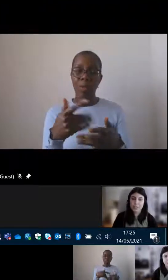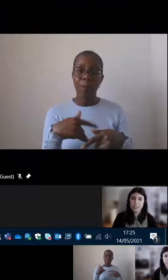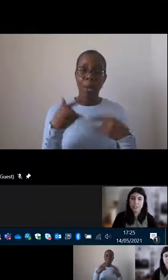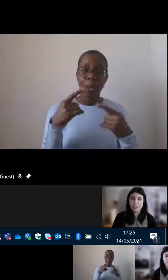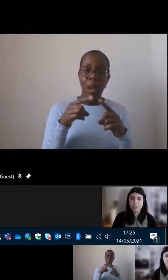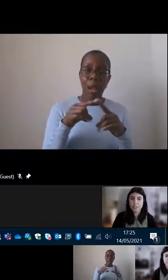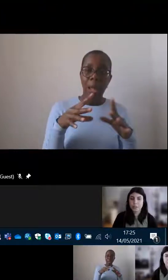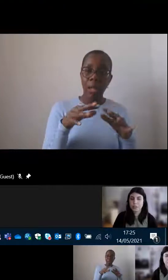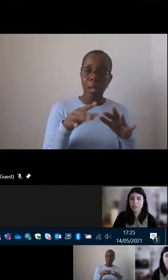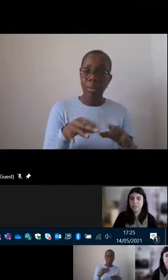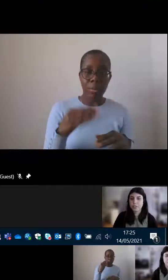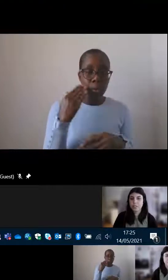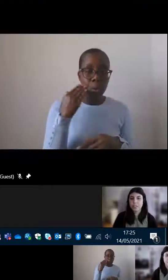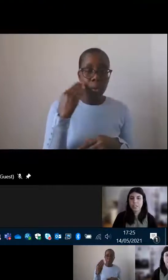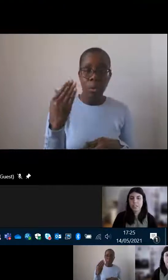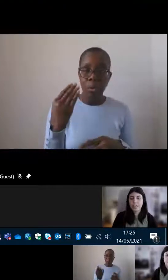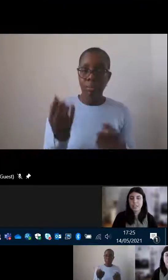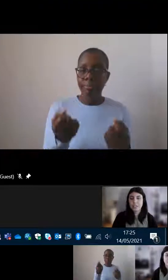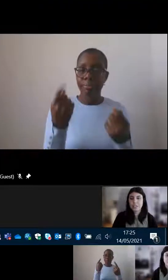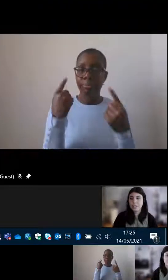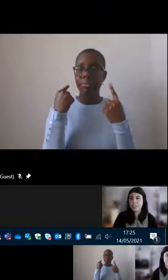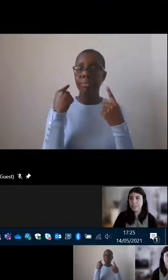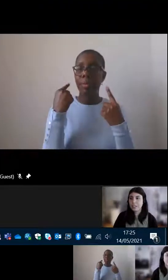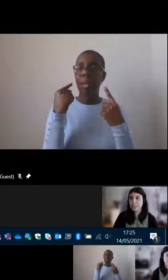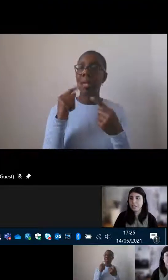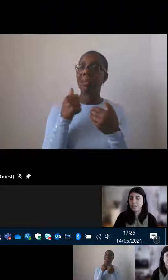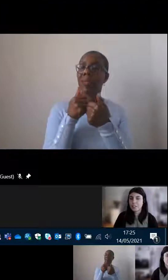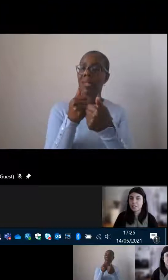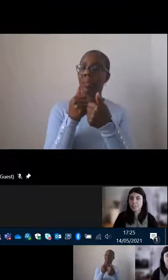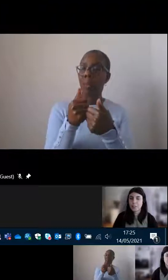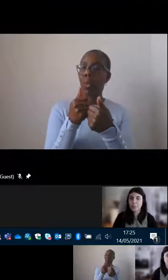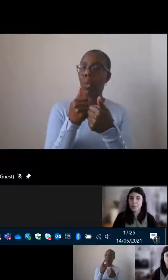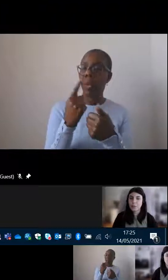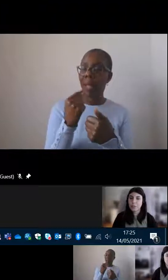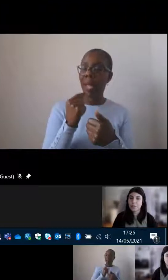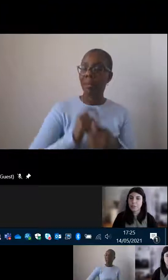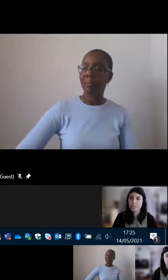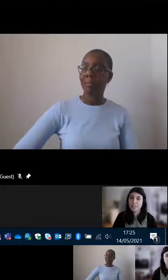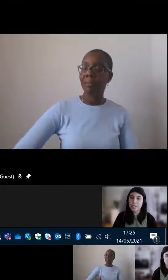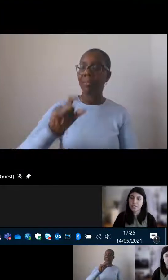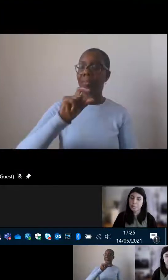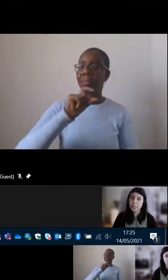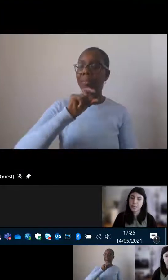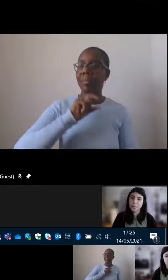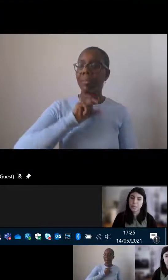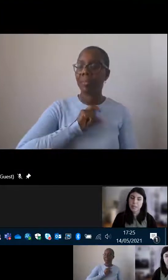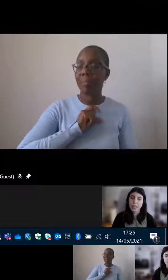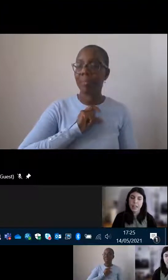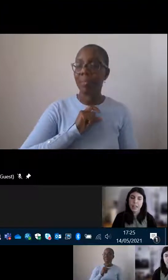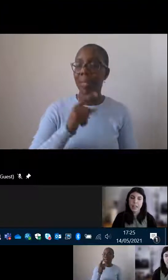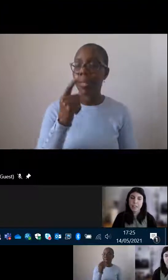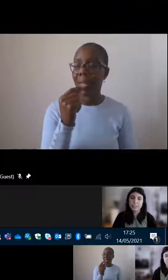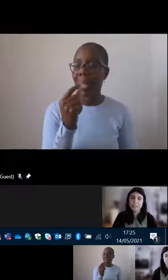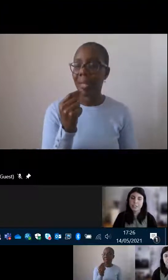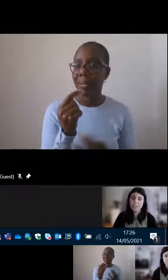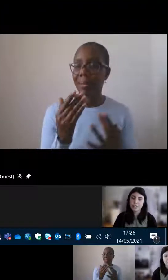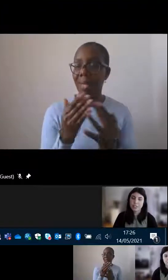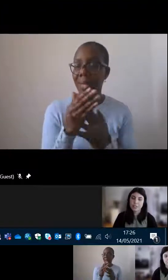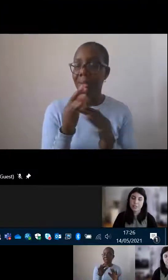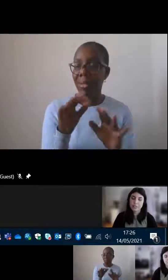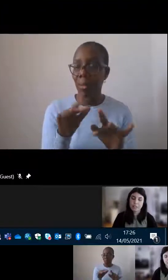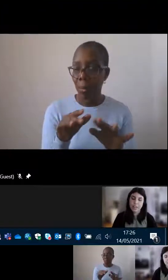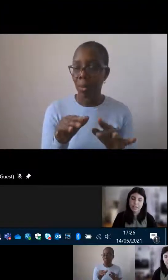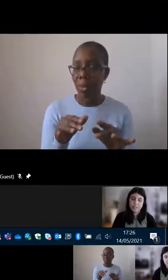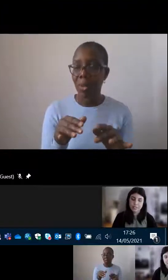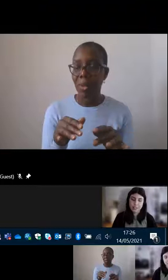Absolutely brilliant. So that you can you can essentially go on a course at the Newham Library, and you